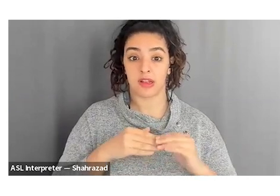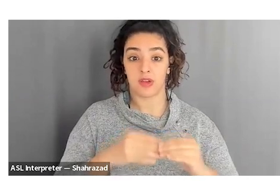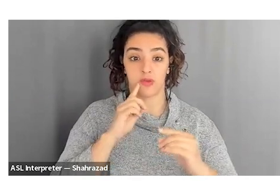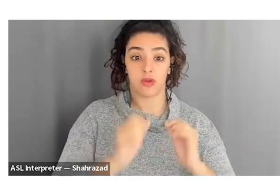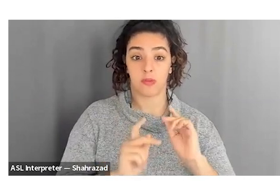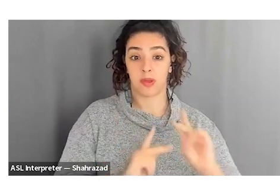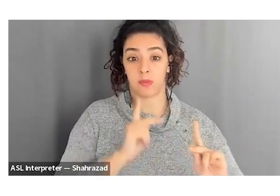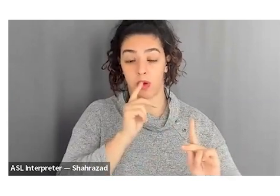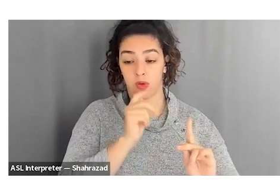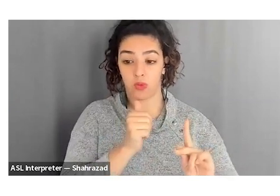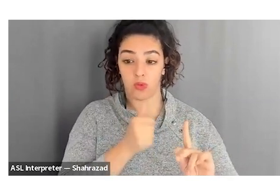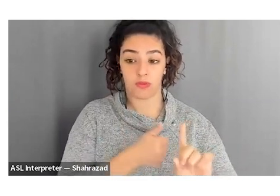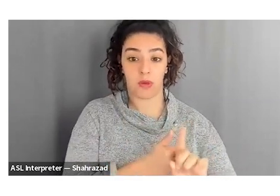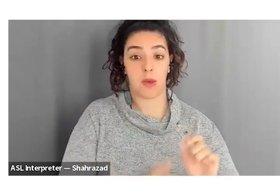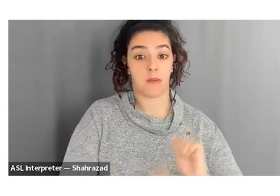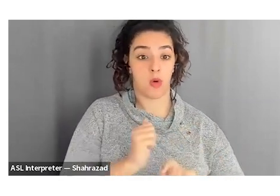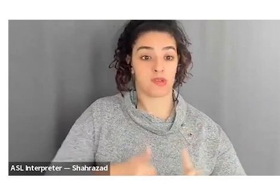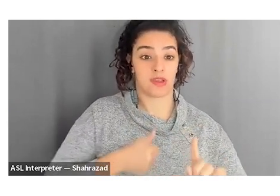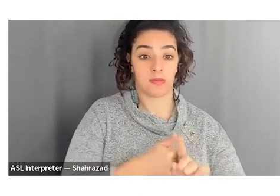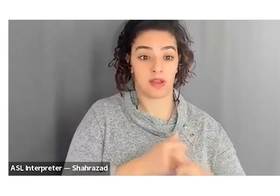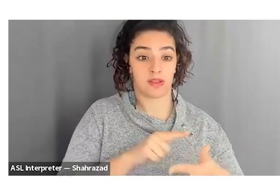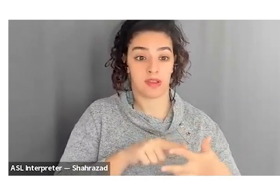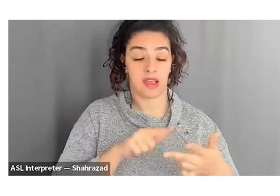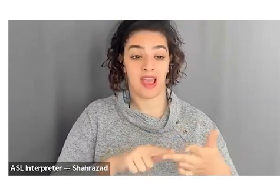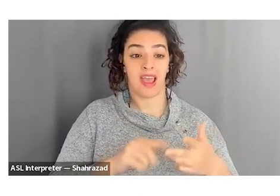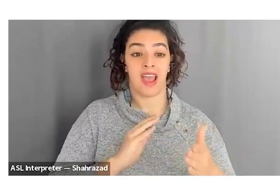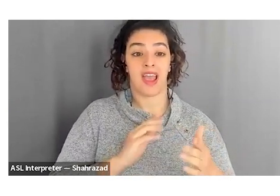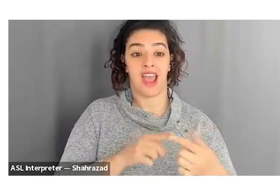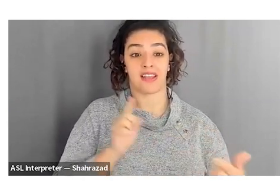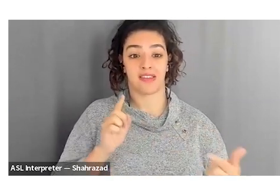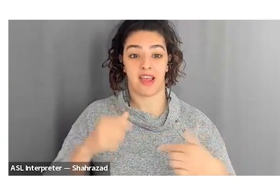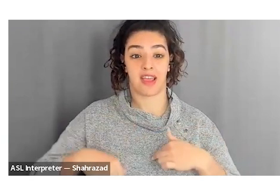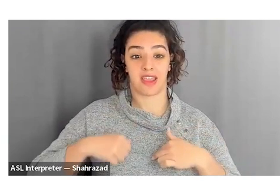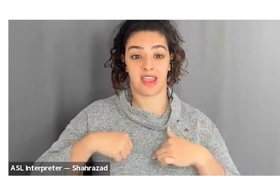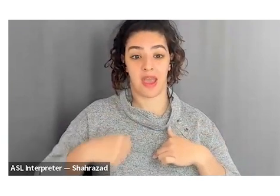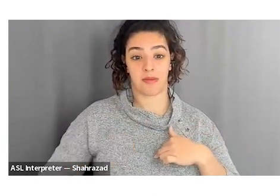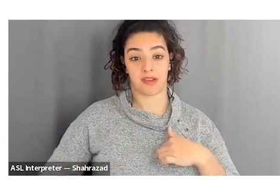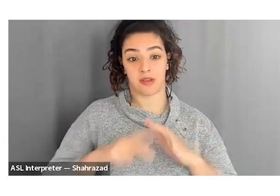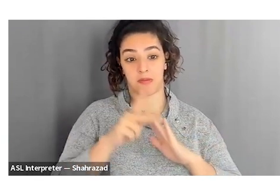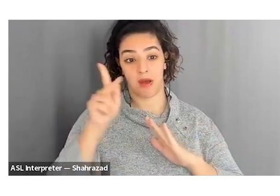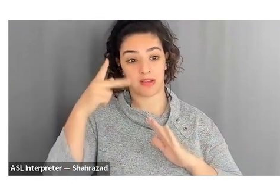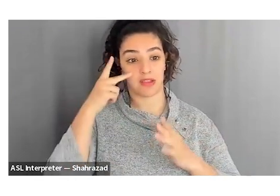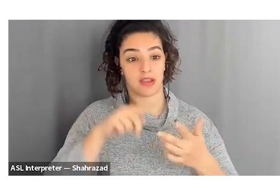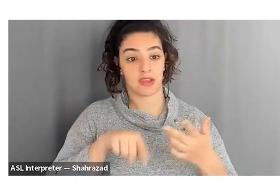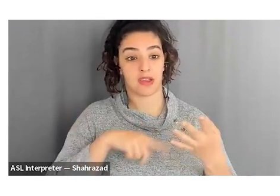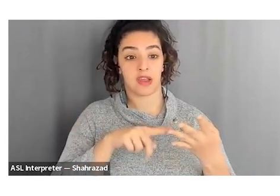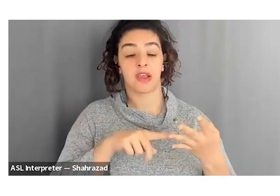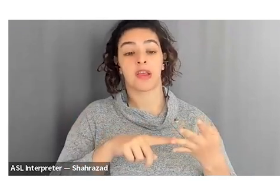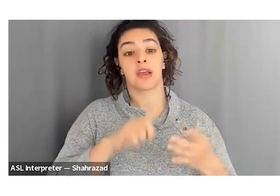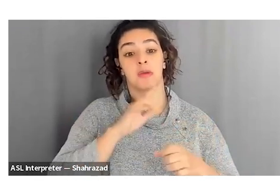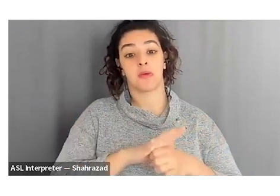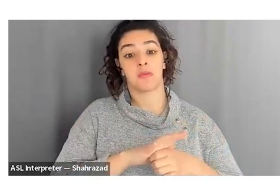anti-capitalist politics, and then you have the fourth principle, which is a commitment to cross